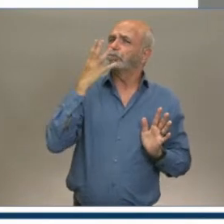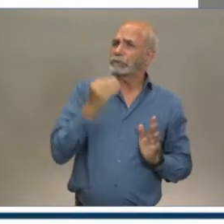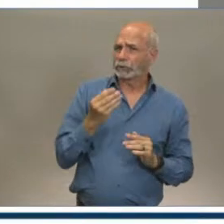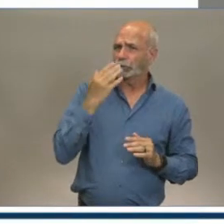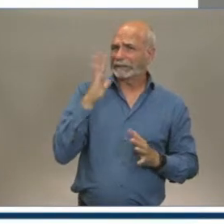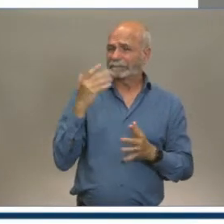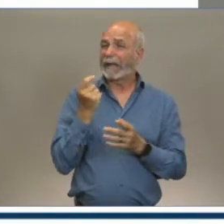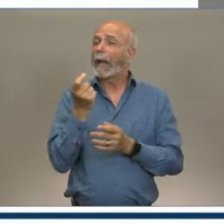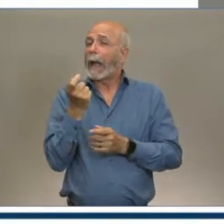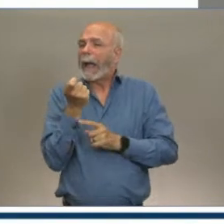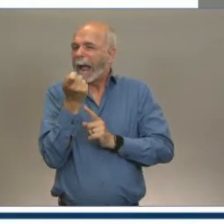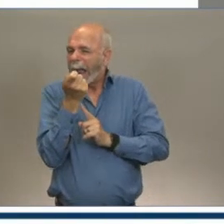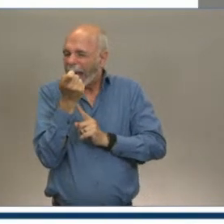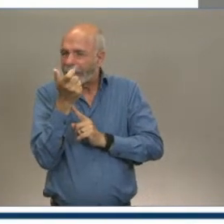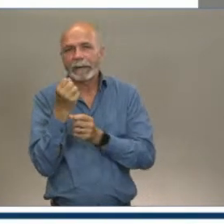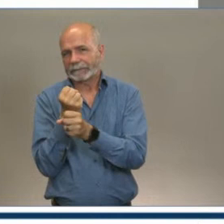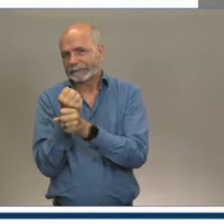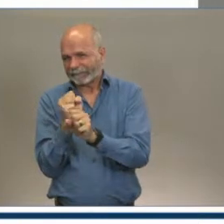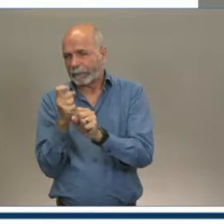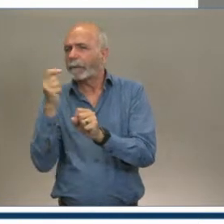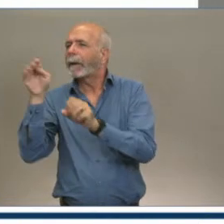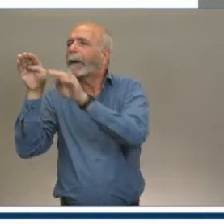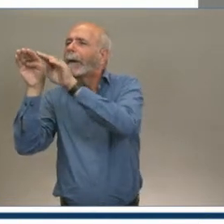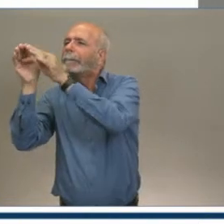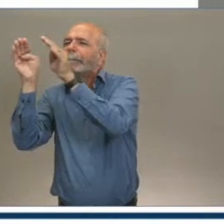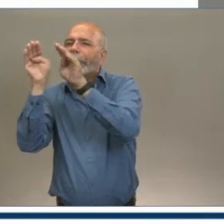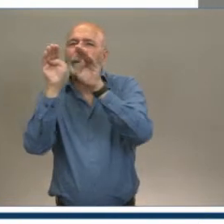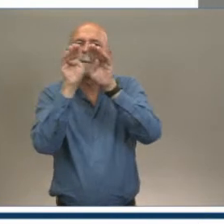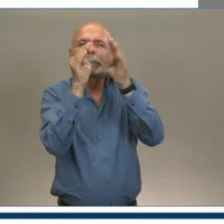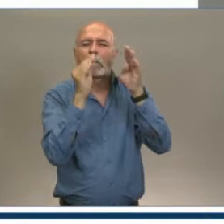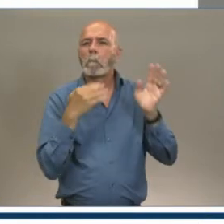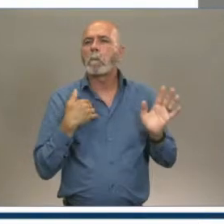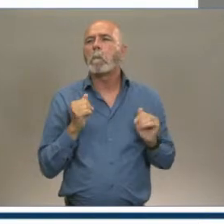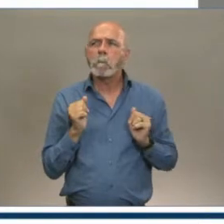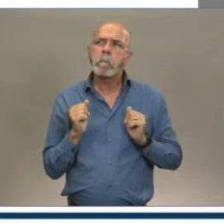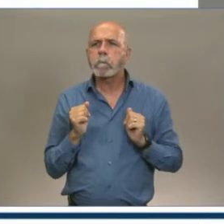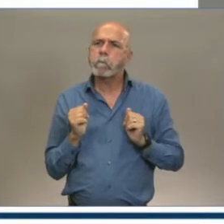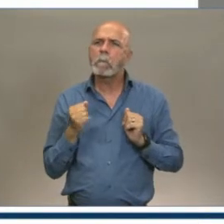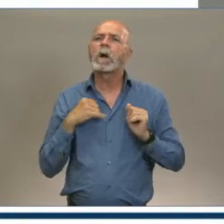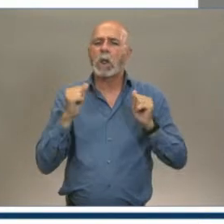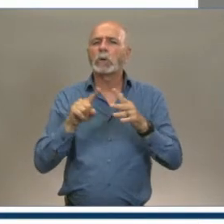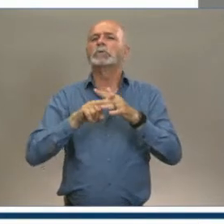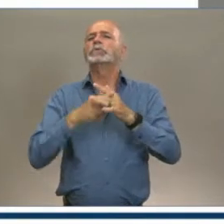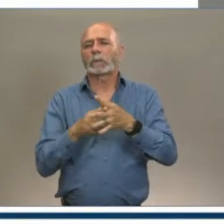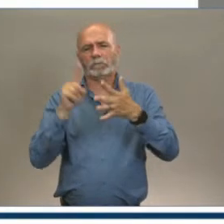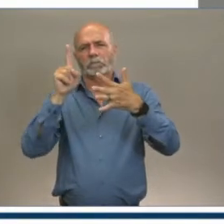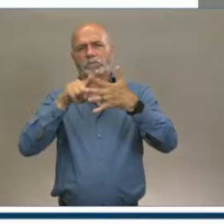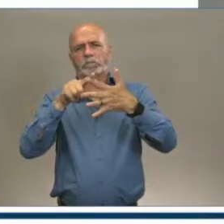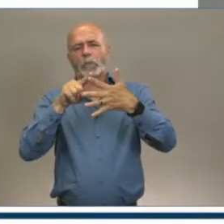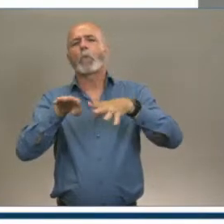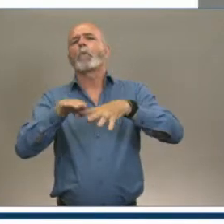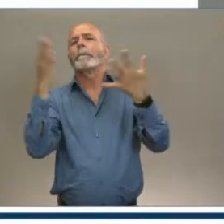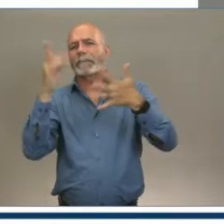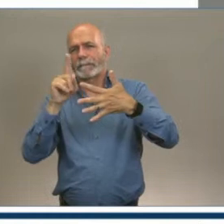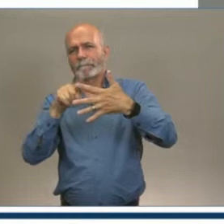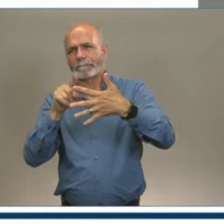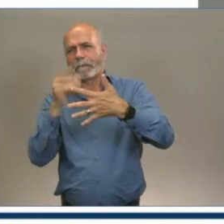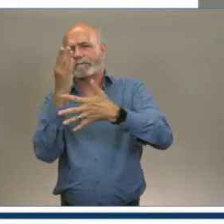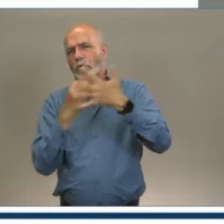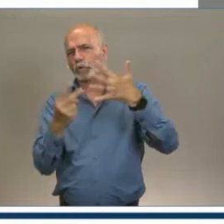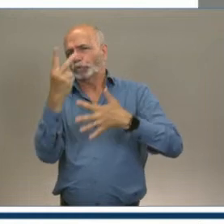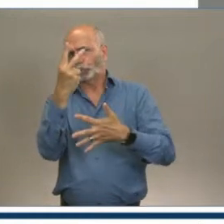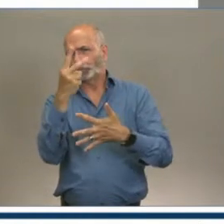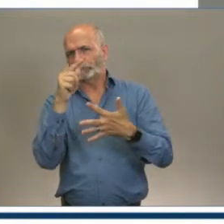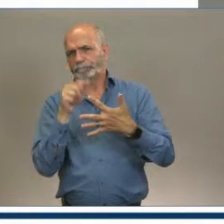certainly we're at a place where it's safe enough to go to phase 2, and our epidemiology plus the epidemiology in the